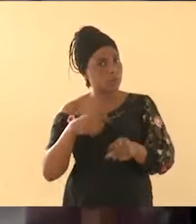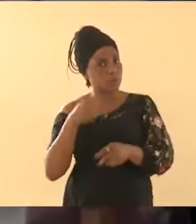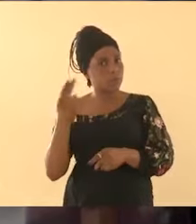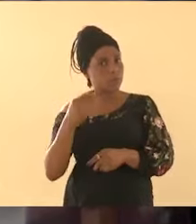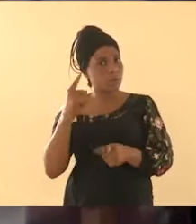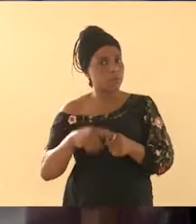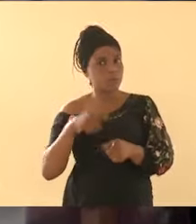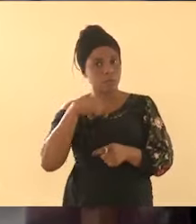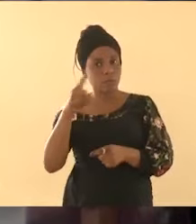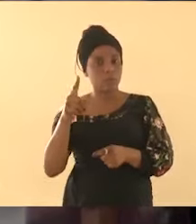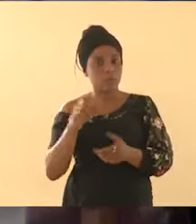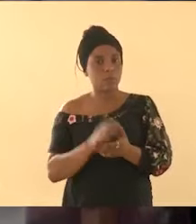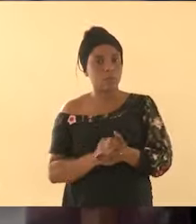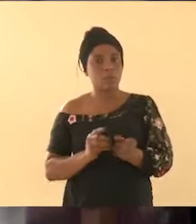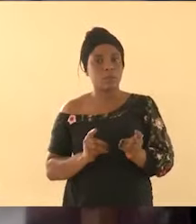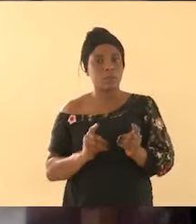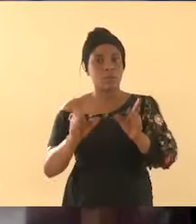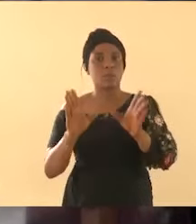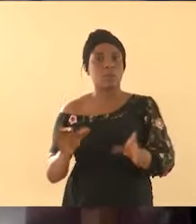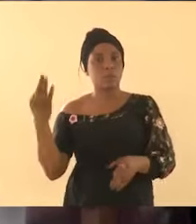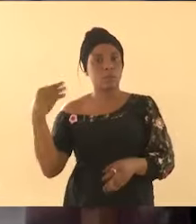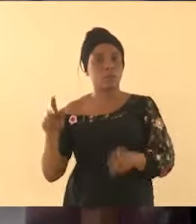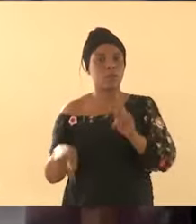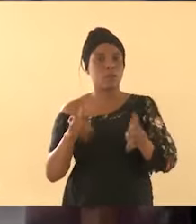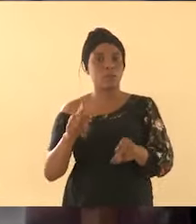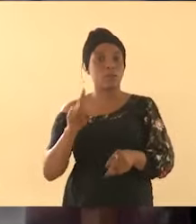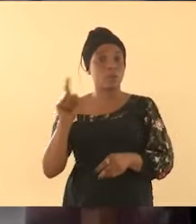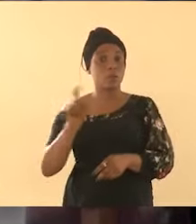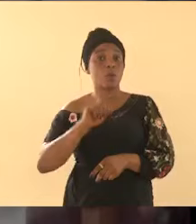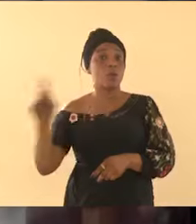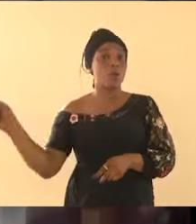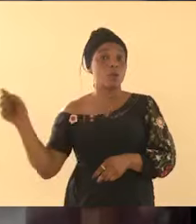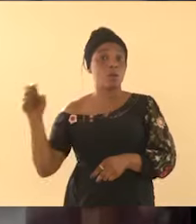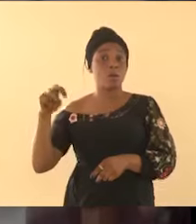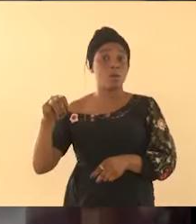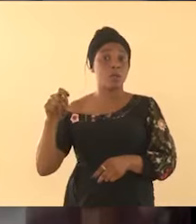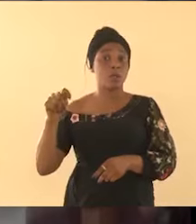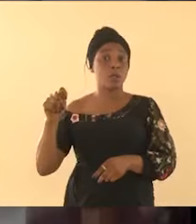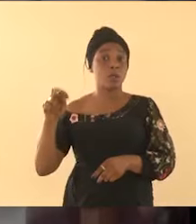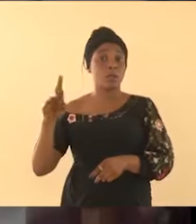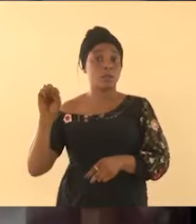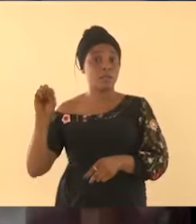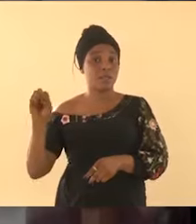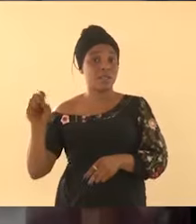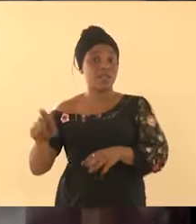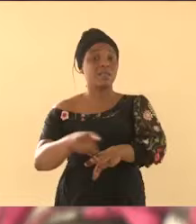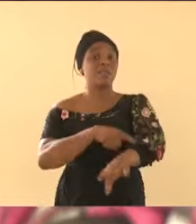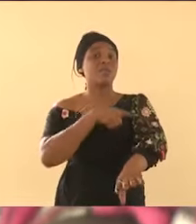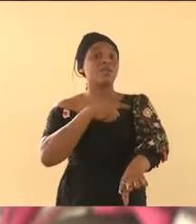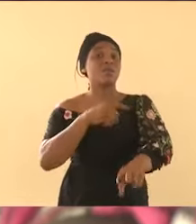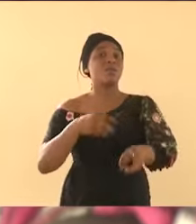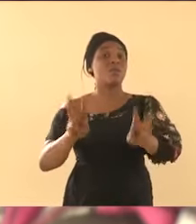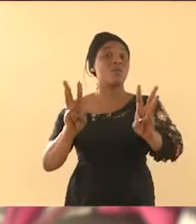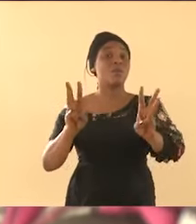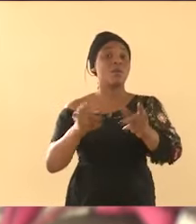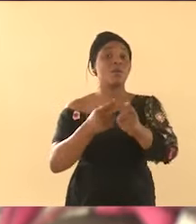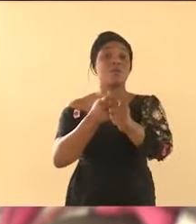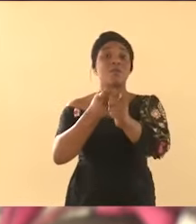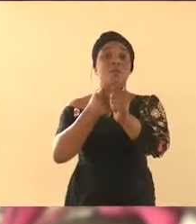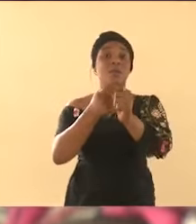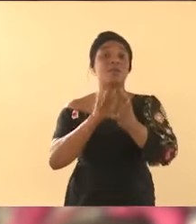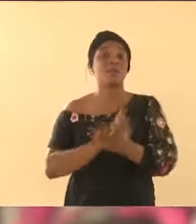I think you people used to say that liberation of a people is not a 100-meter dash. It's a